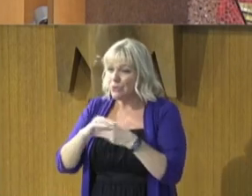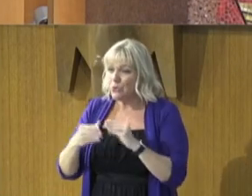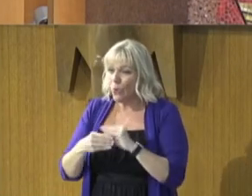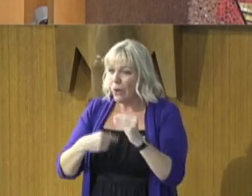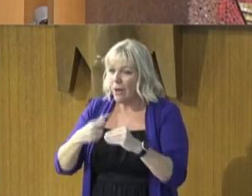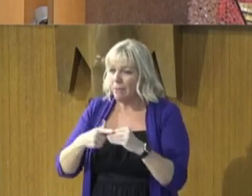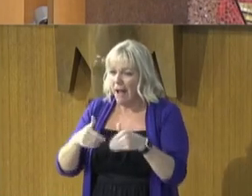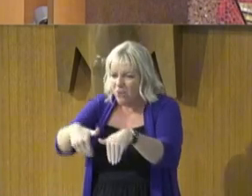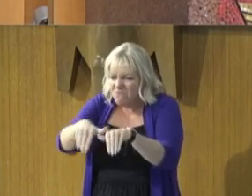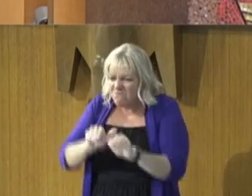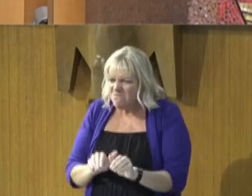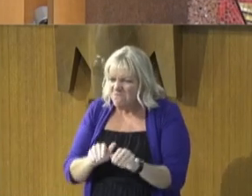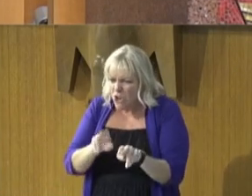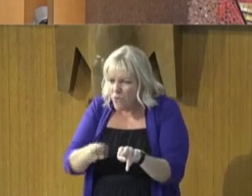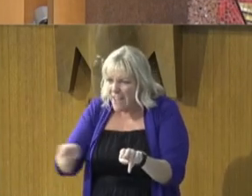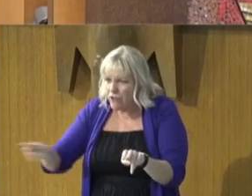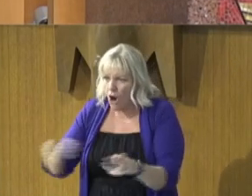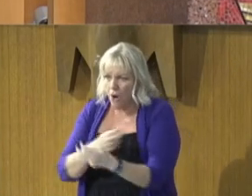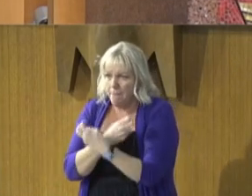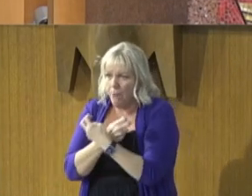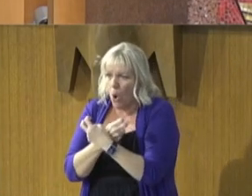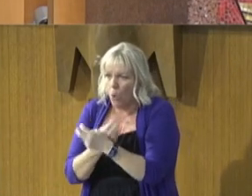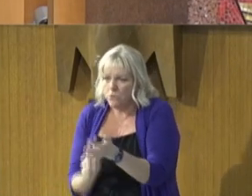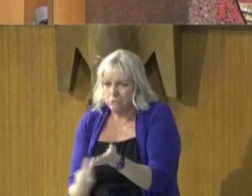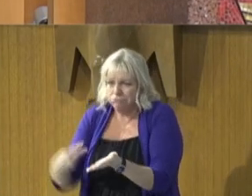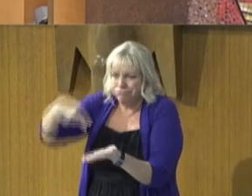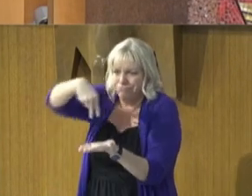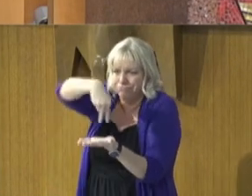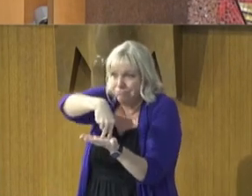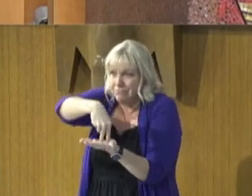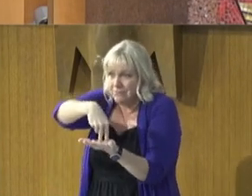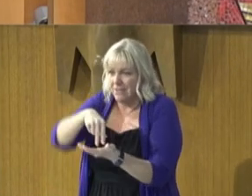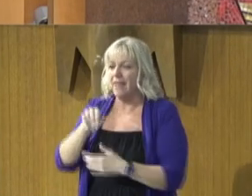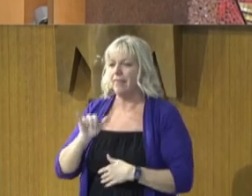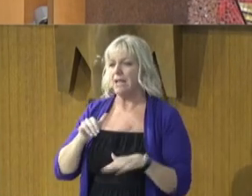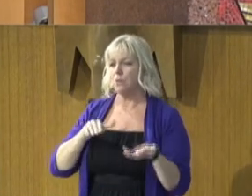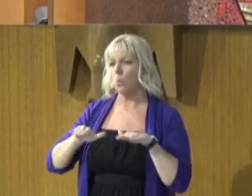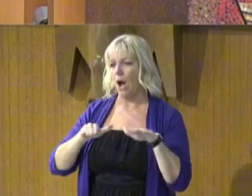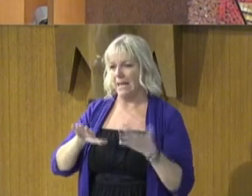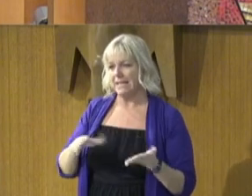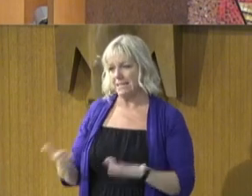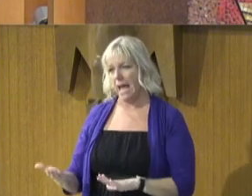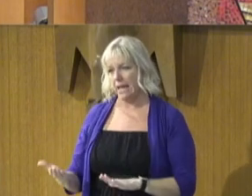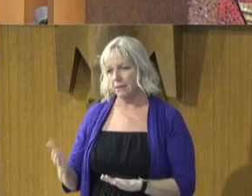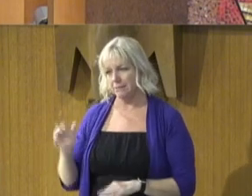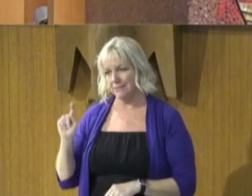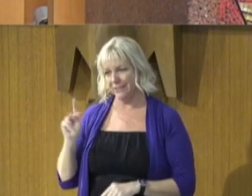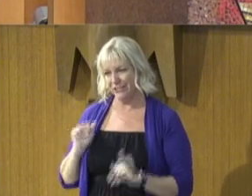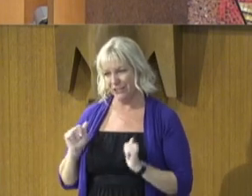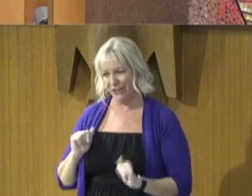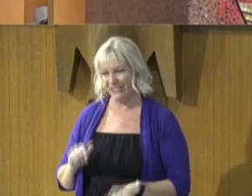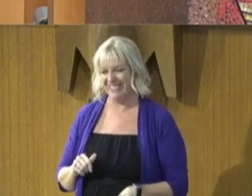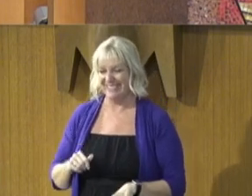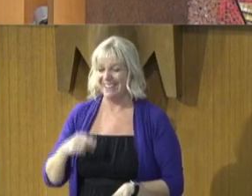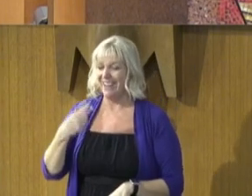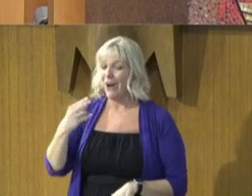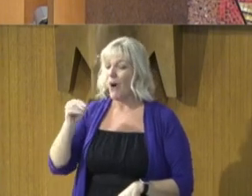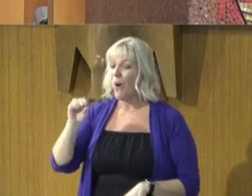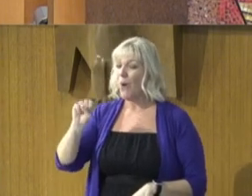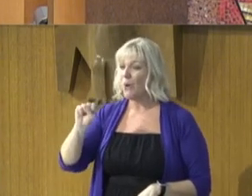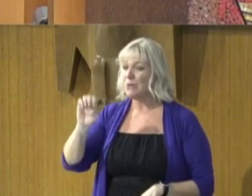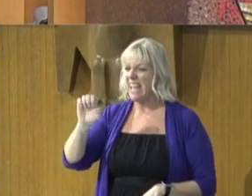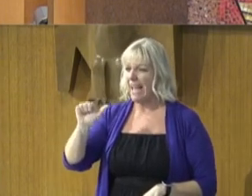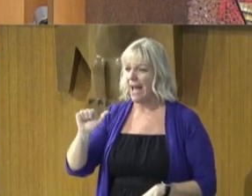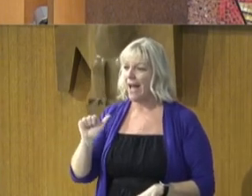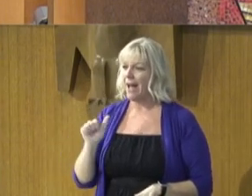where bones come back to life, so that one is definitely The Walking Dead. Hosea has some super